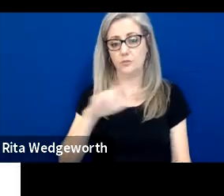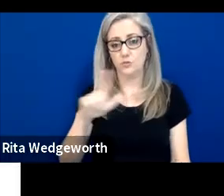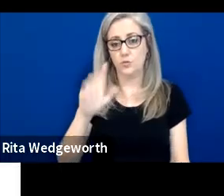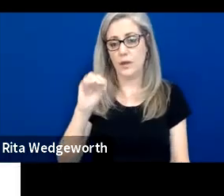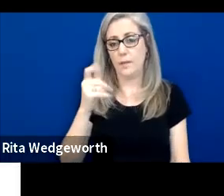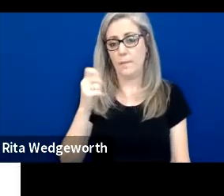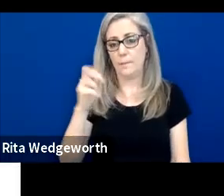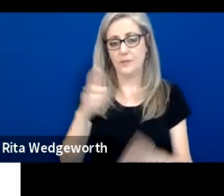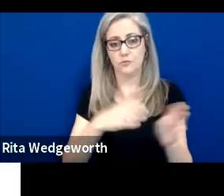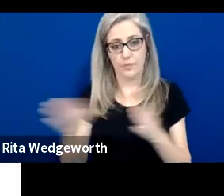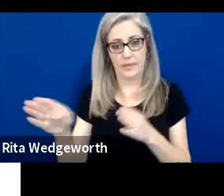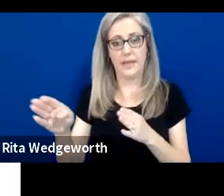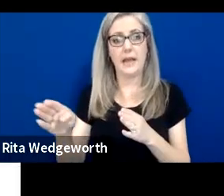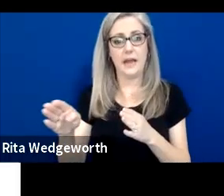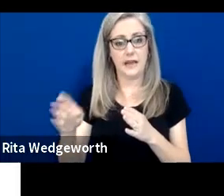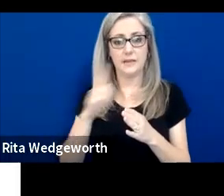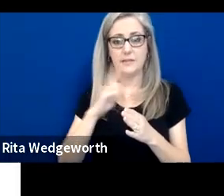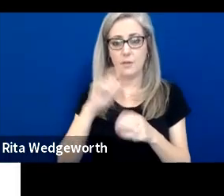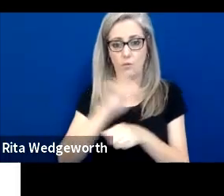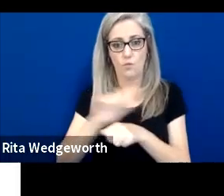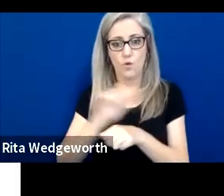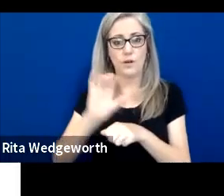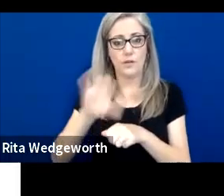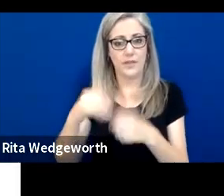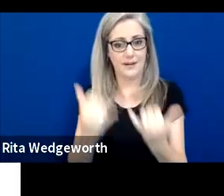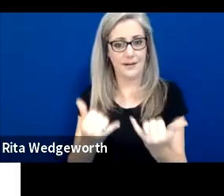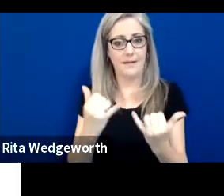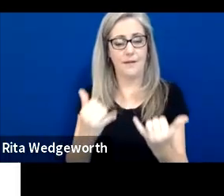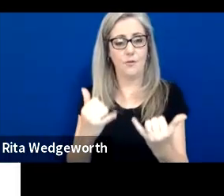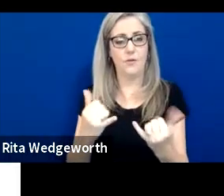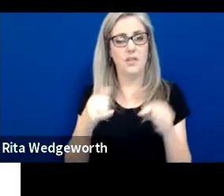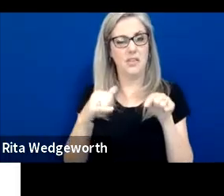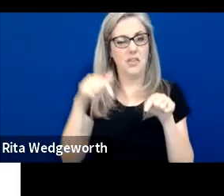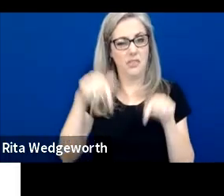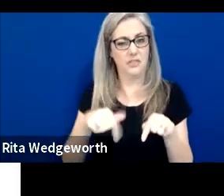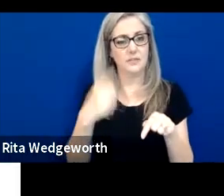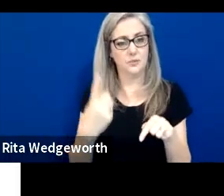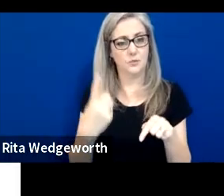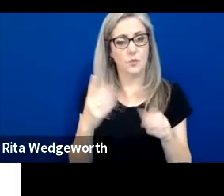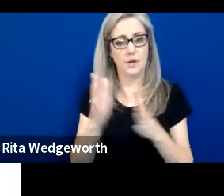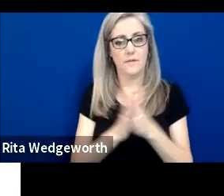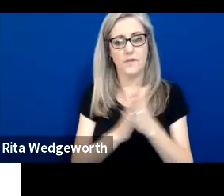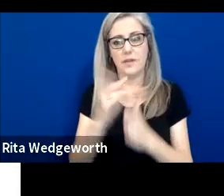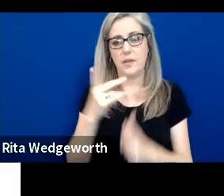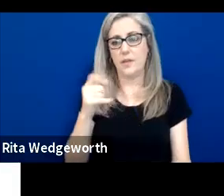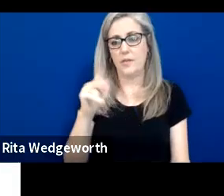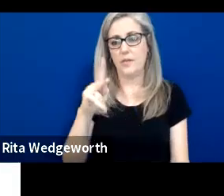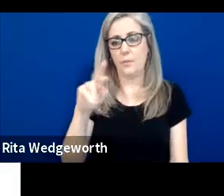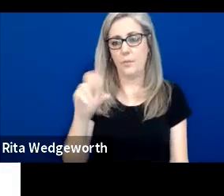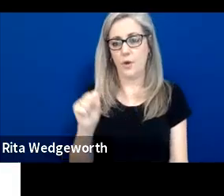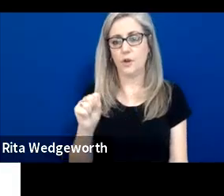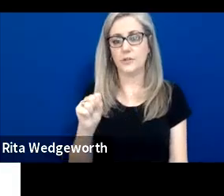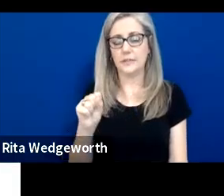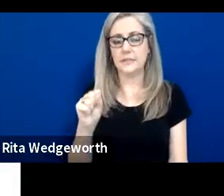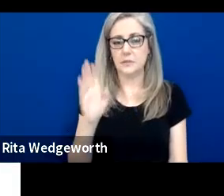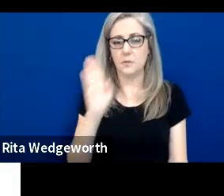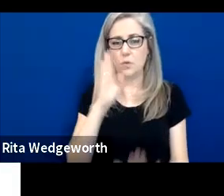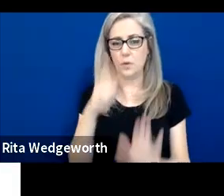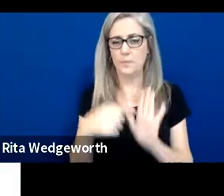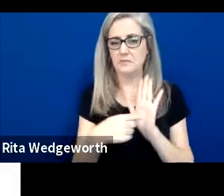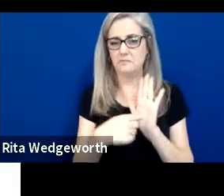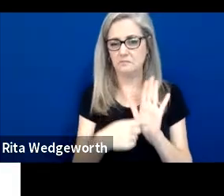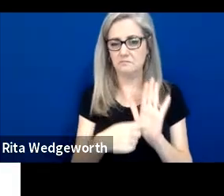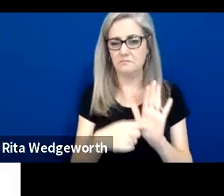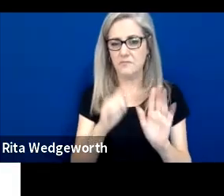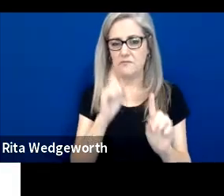underway. And of course, this is one of the parks that will be featured there.